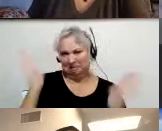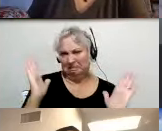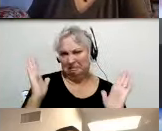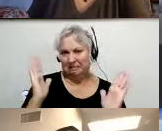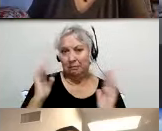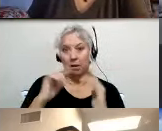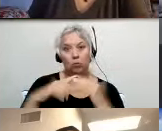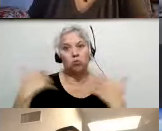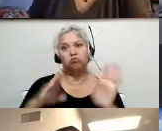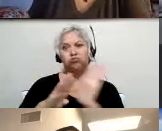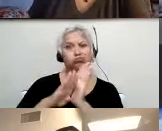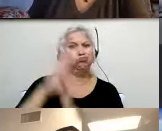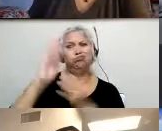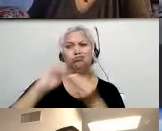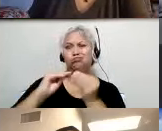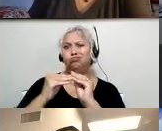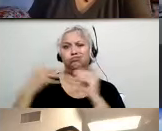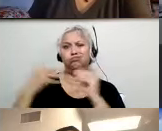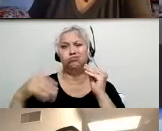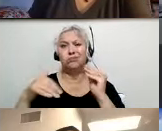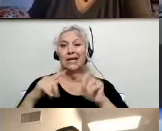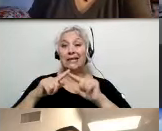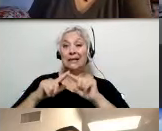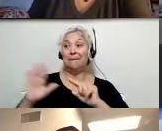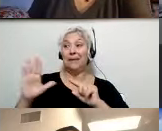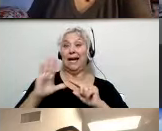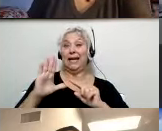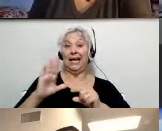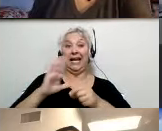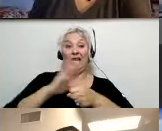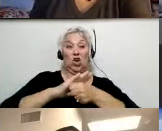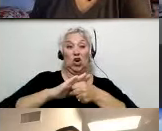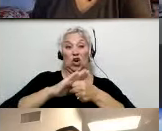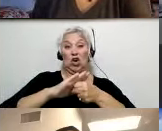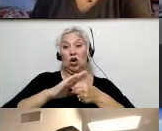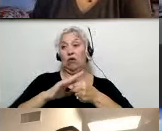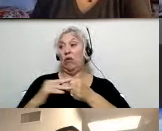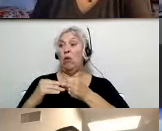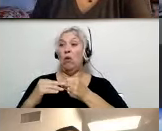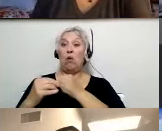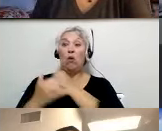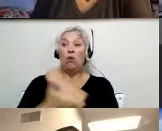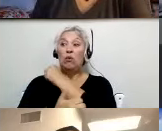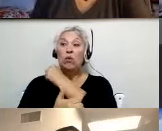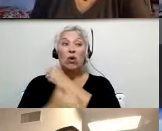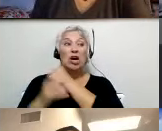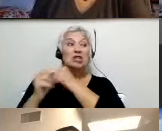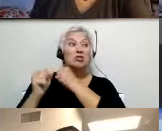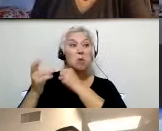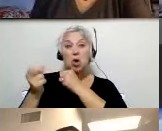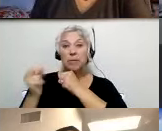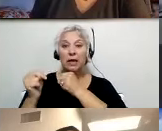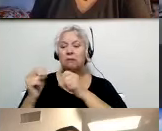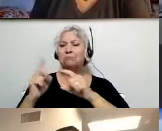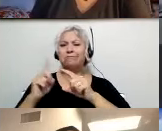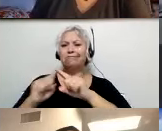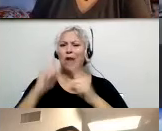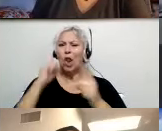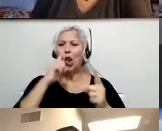up there. So, you know, depending on whether you're in an urban district or suburban or rural, it's going to look a little